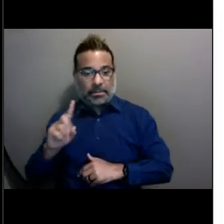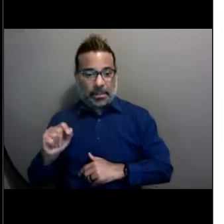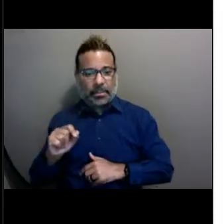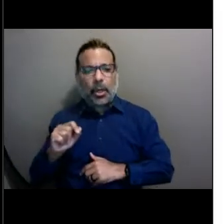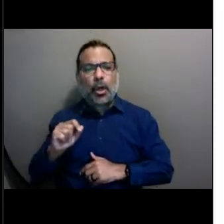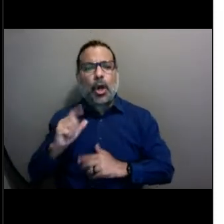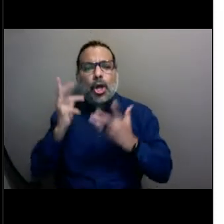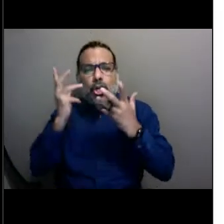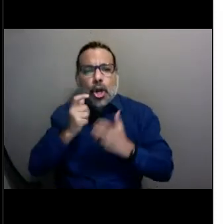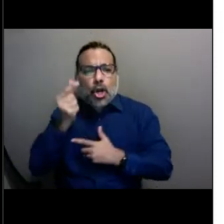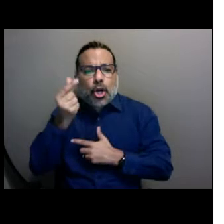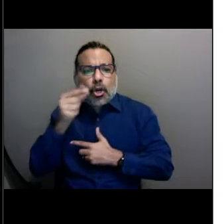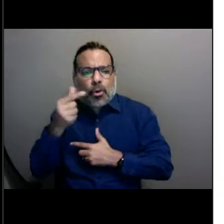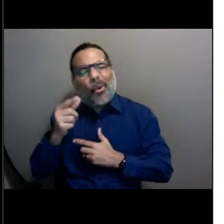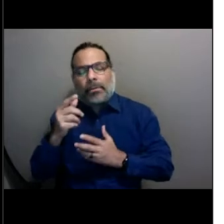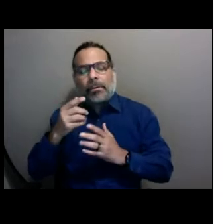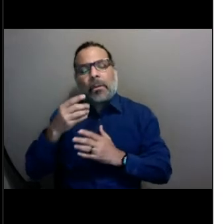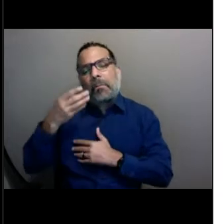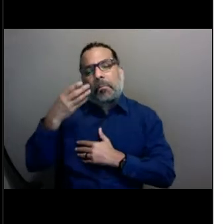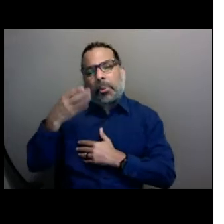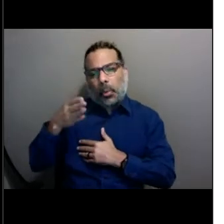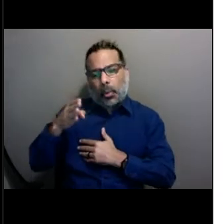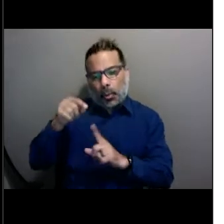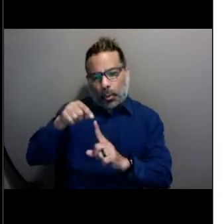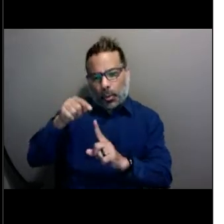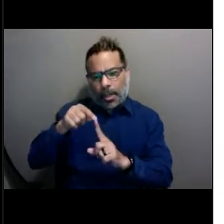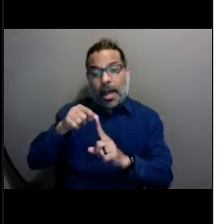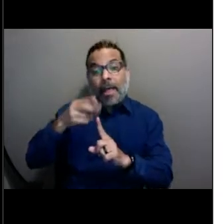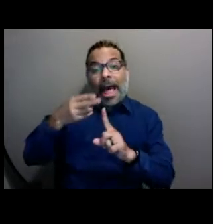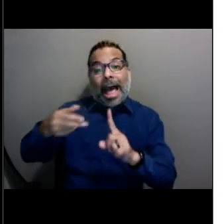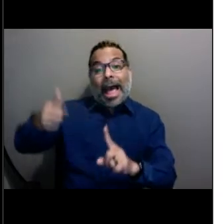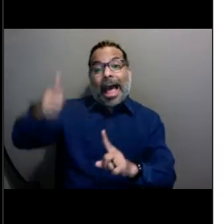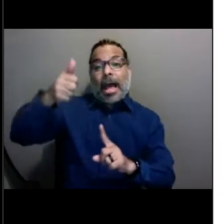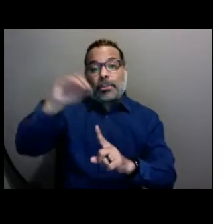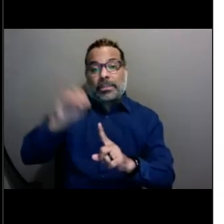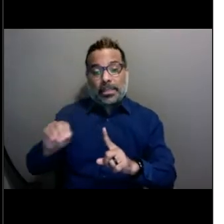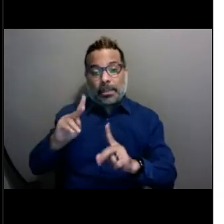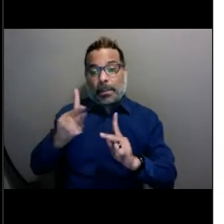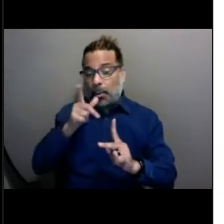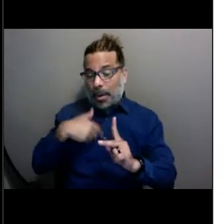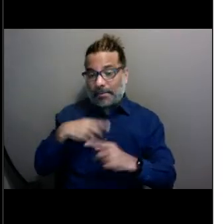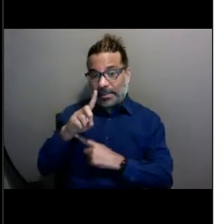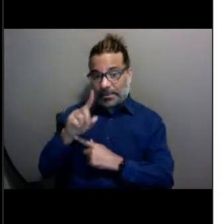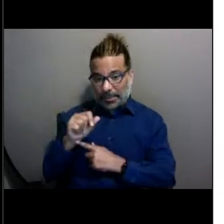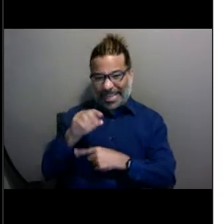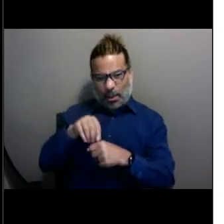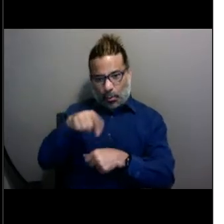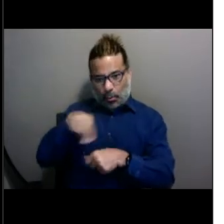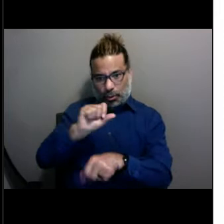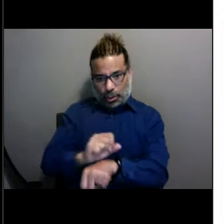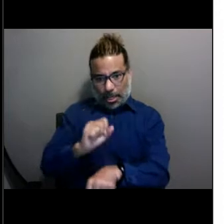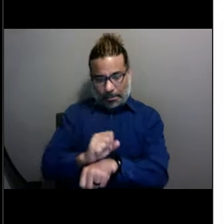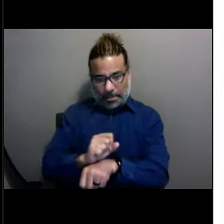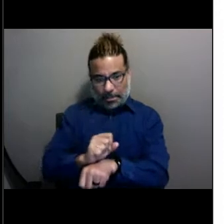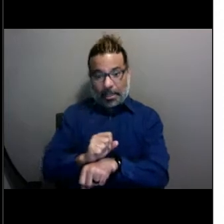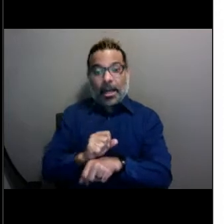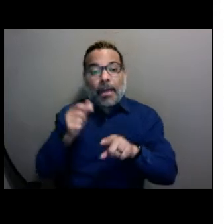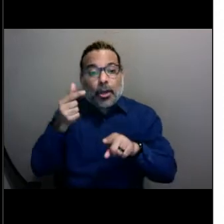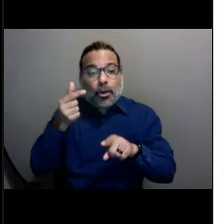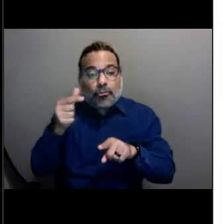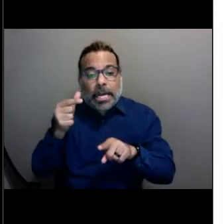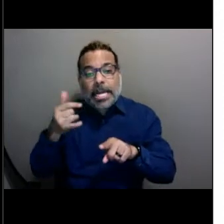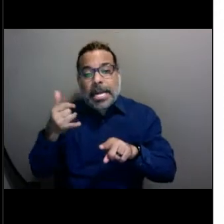green color, darker blue color shows higher percentage of people with disabilities in those occupations. And the green or